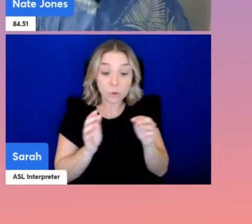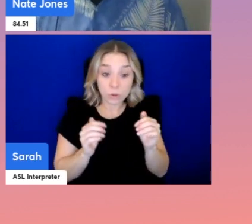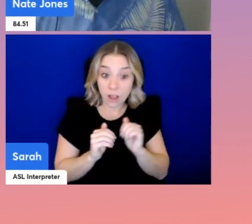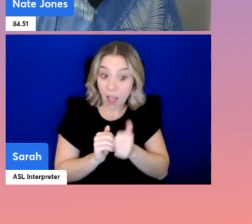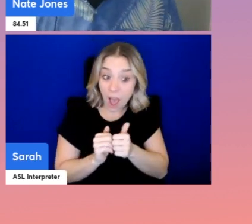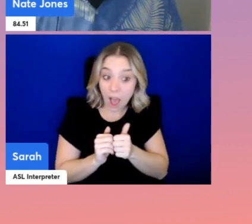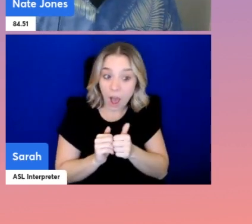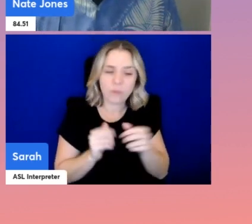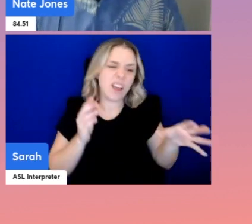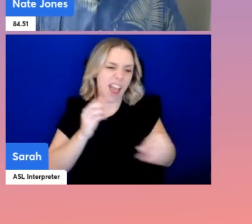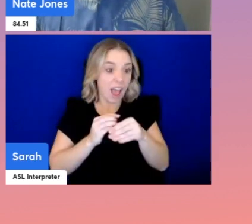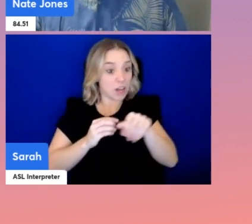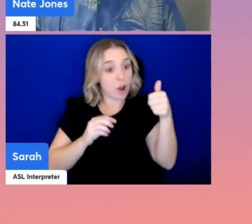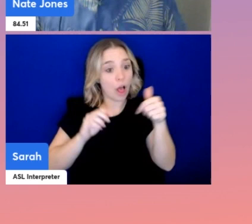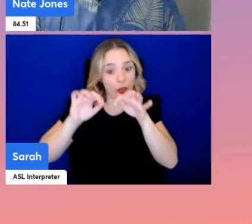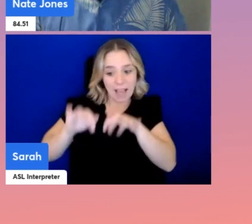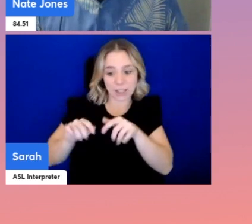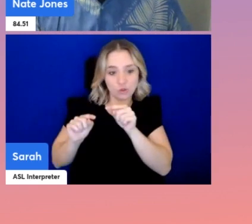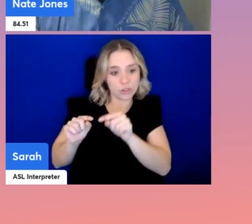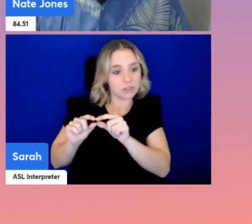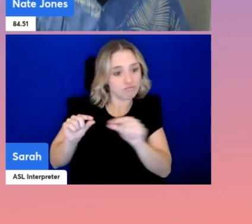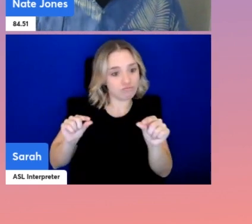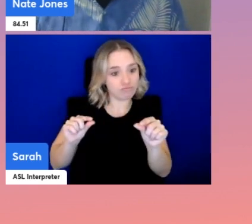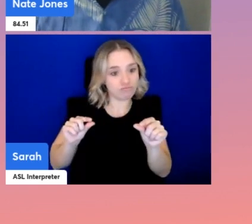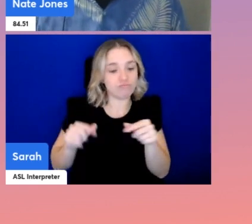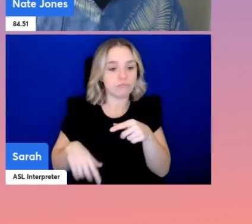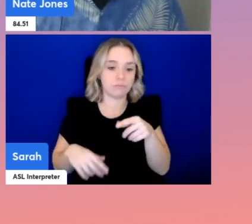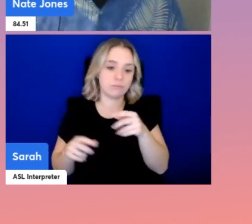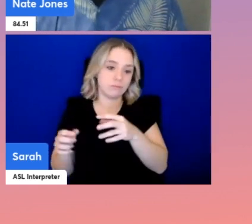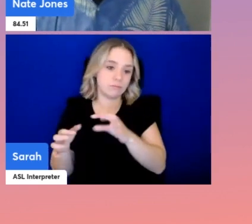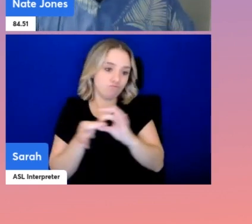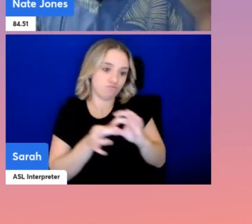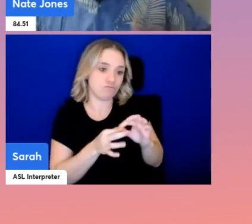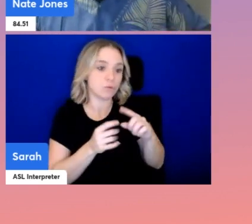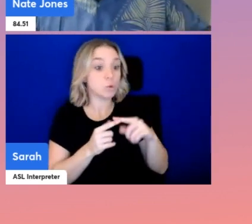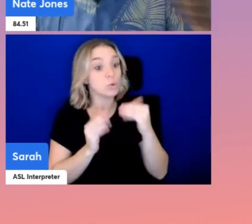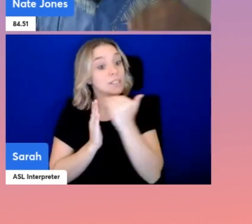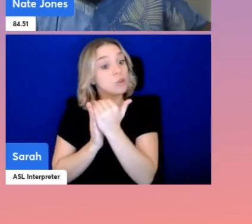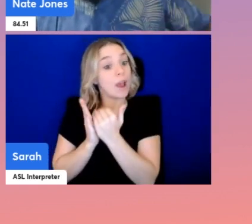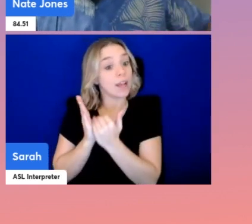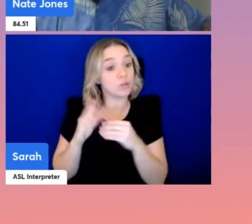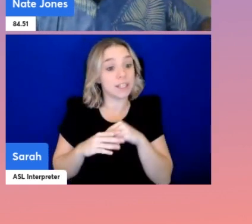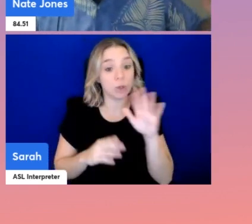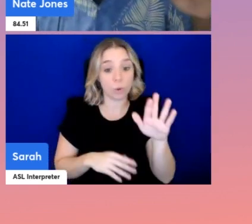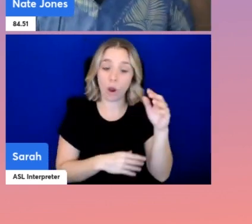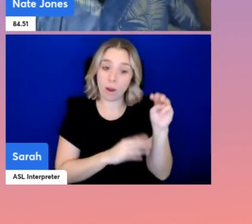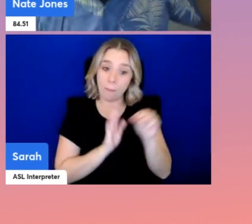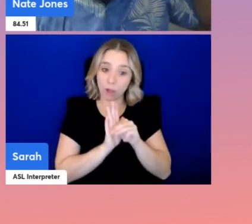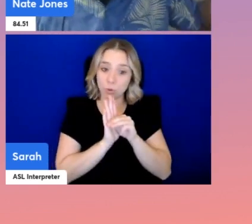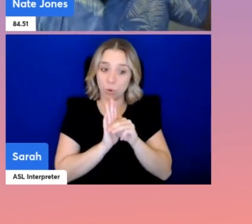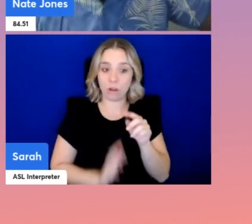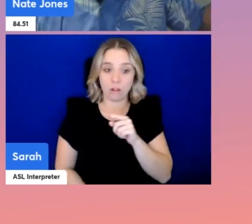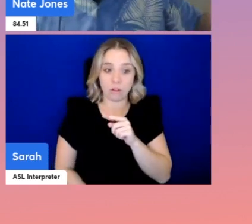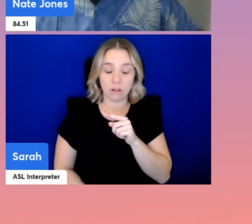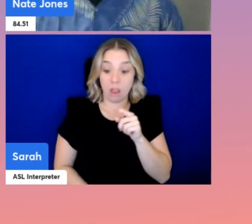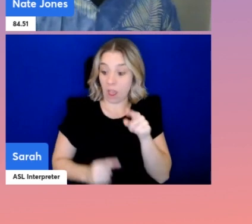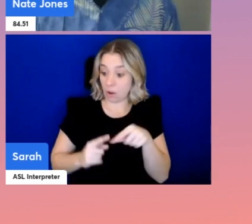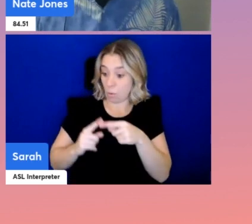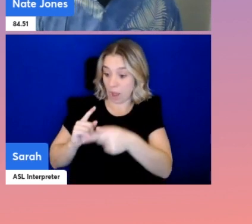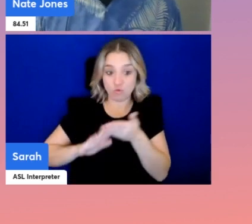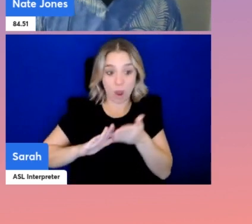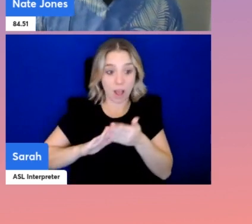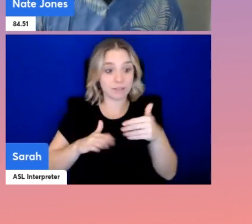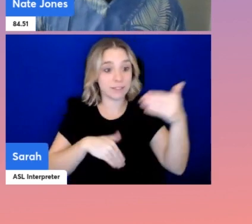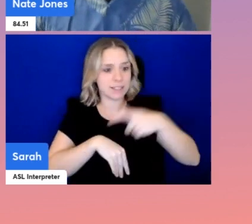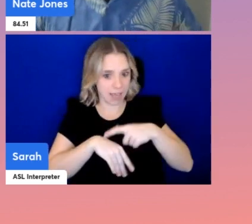is add another entry here corresponding to a directory within your module. And this process, the next time it runs, will go ahead and add new workspaces for you